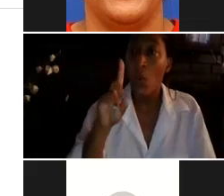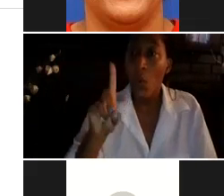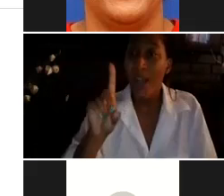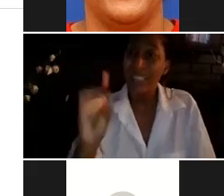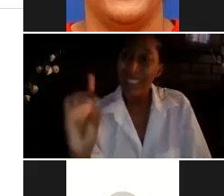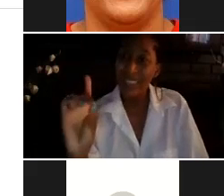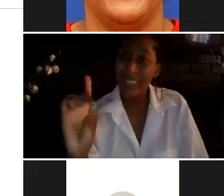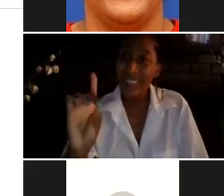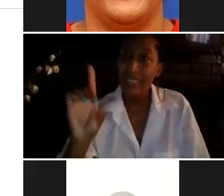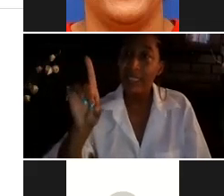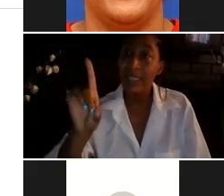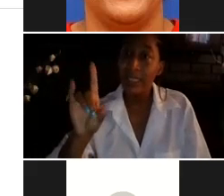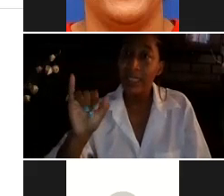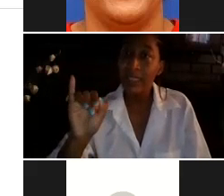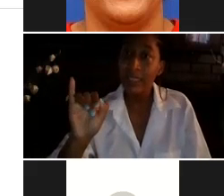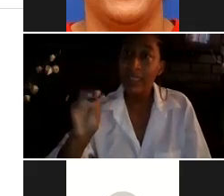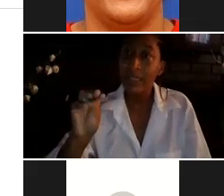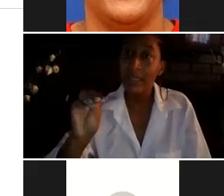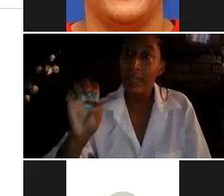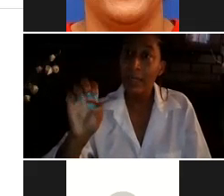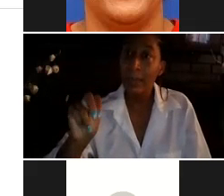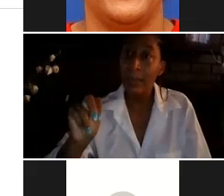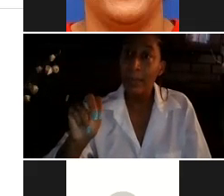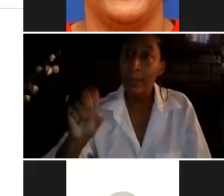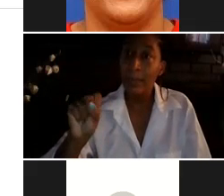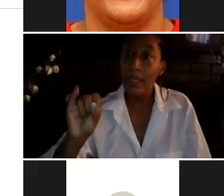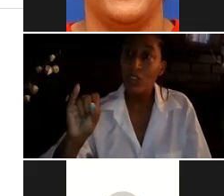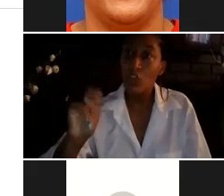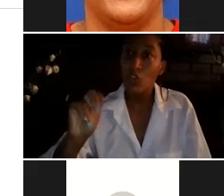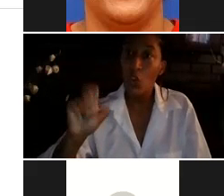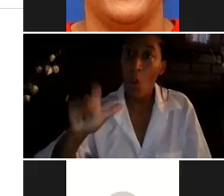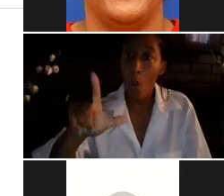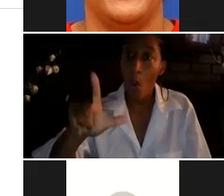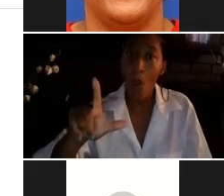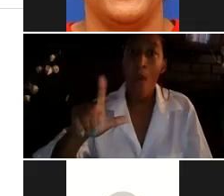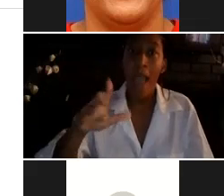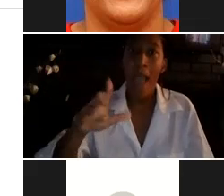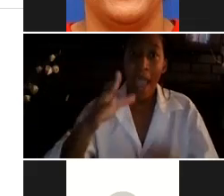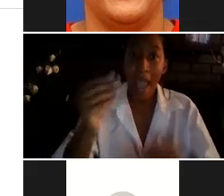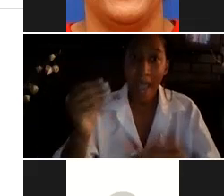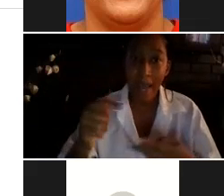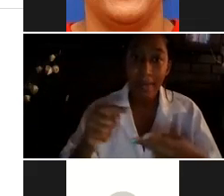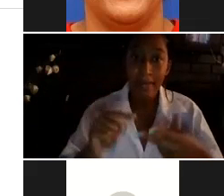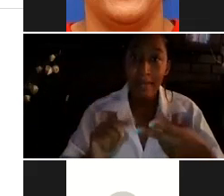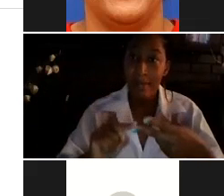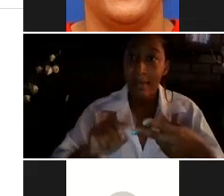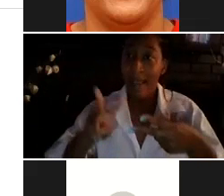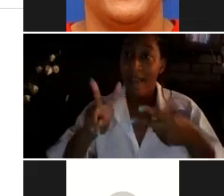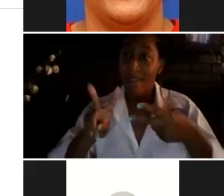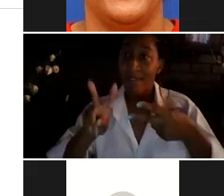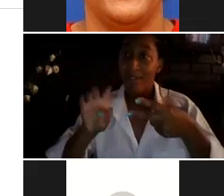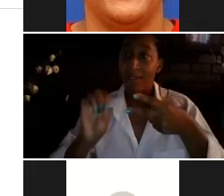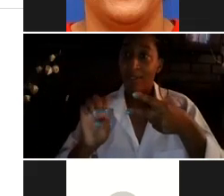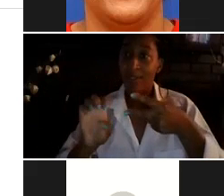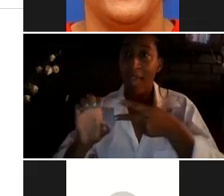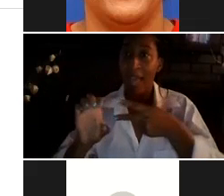motion. We're going to be looking at vectors, and I'll briefly mention this concept of vectors today